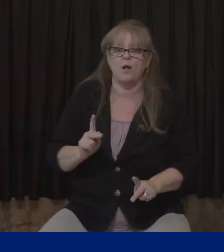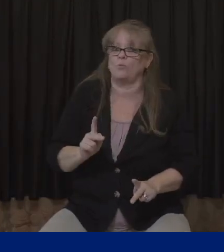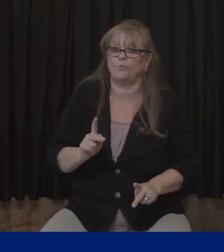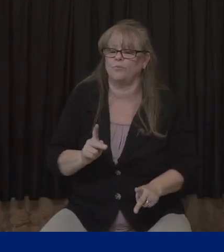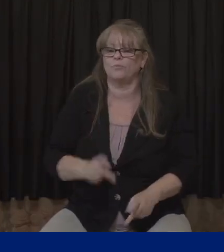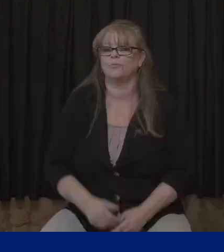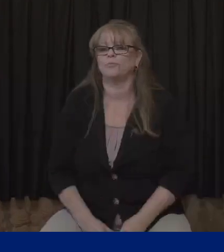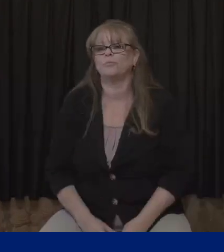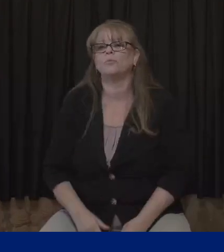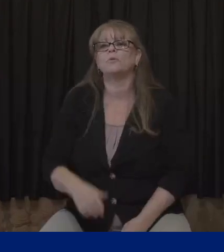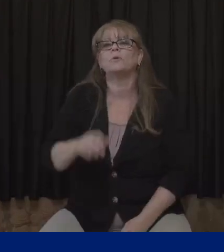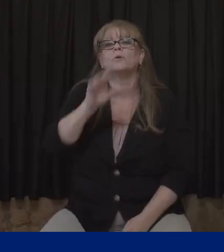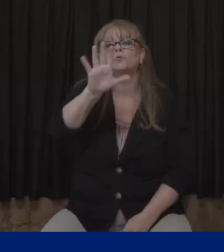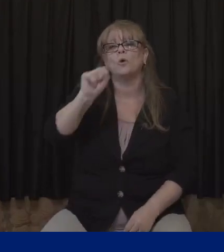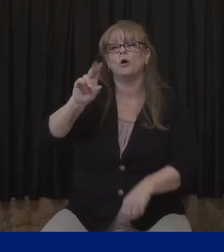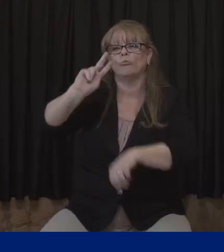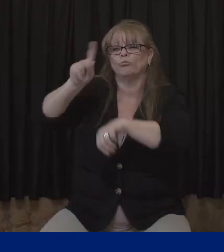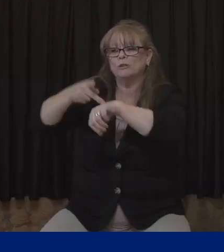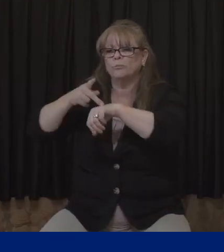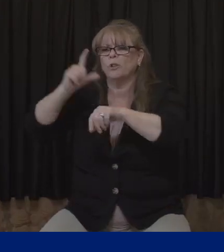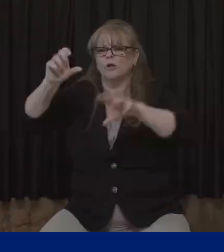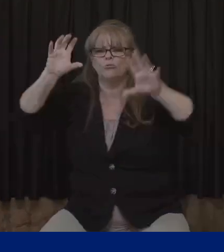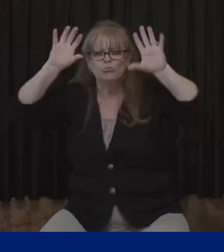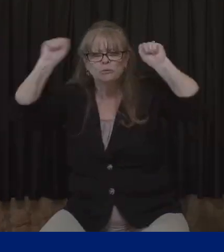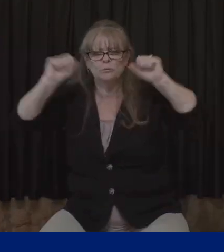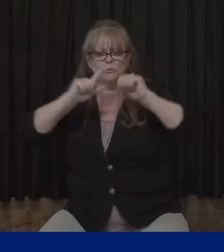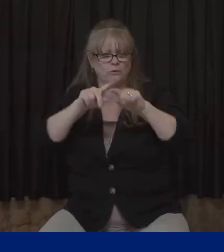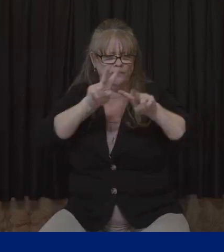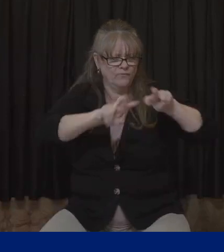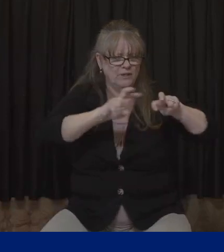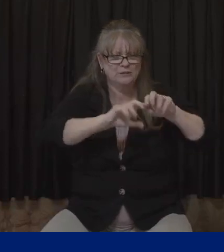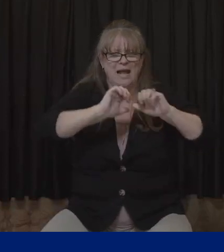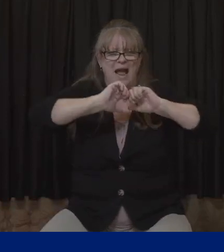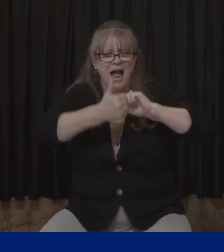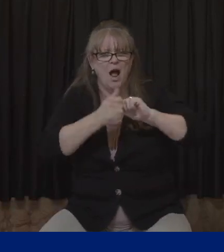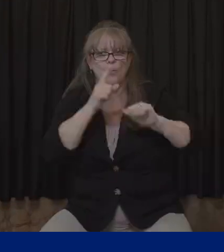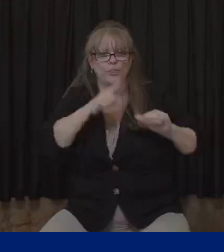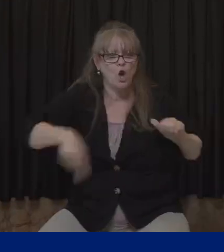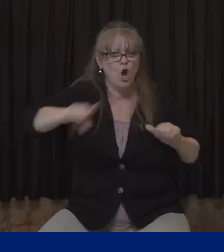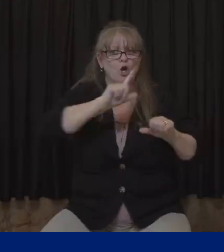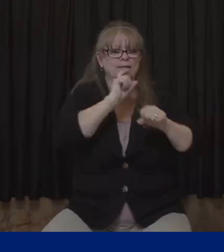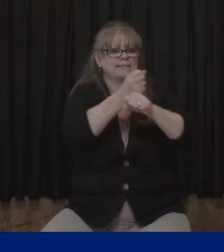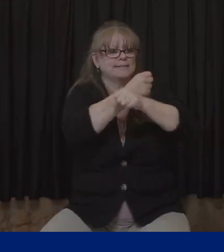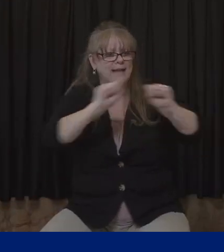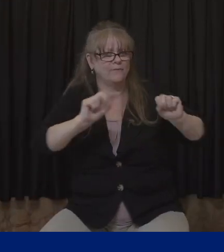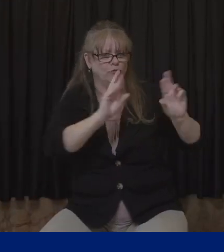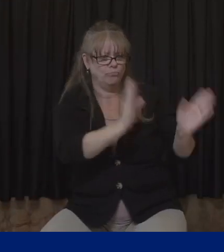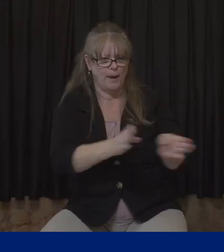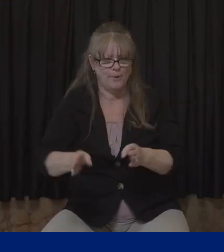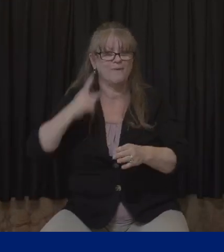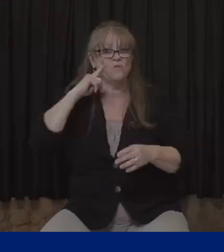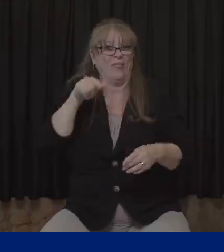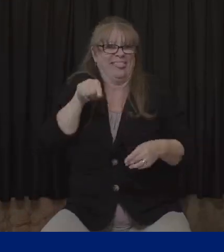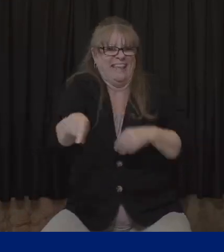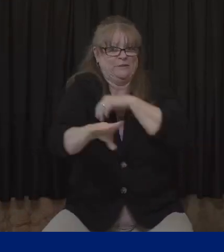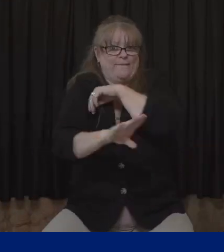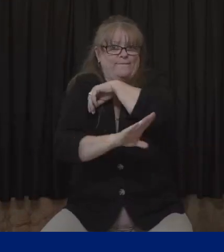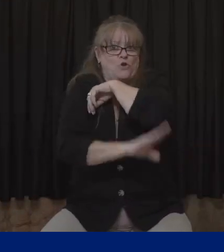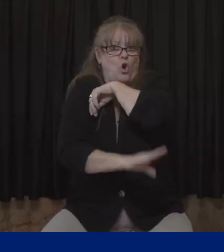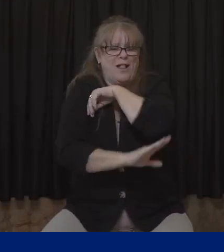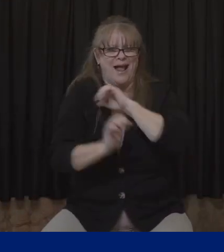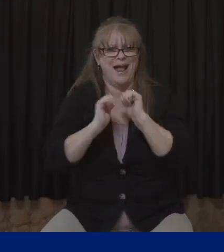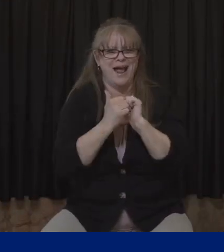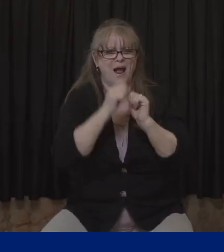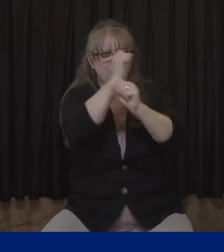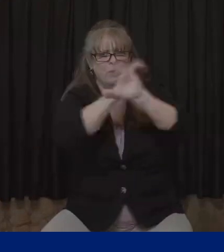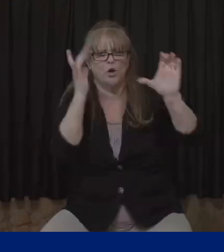like not having the same passing time for every student, right? Think about a way a normal school works with a normal schedule. Most students in a high school, even in junior high,